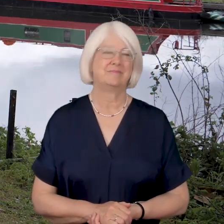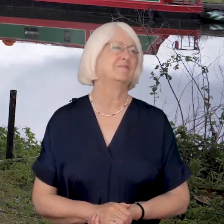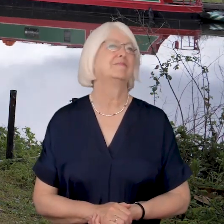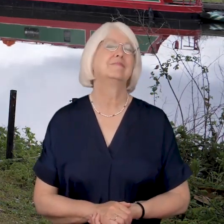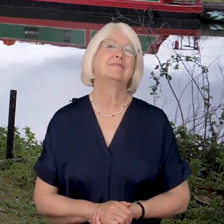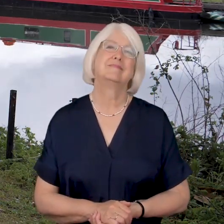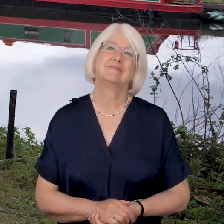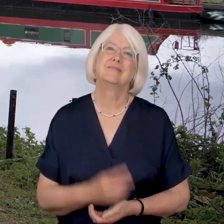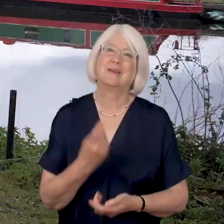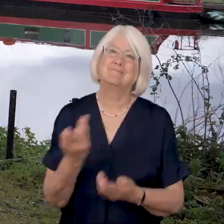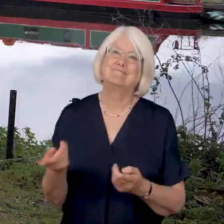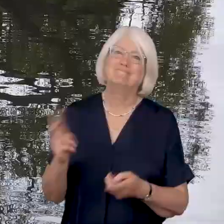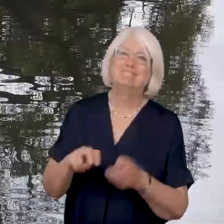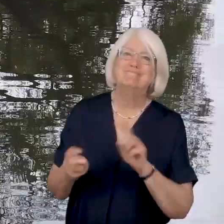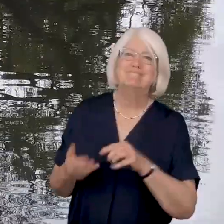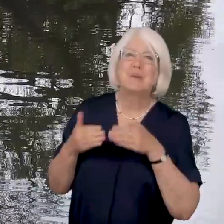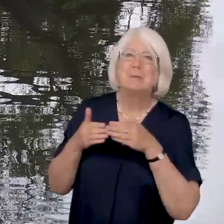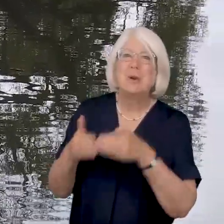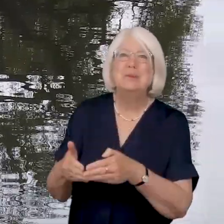So we're going to get in the boat.